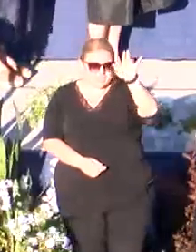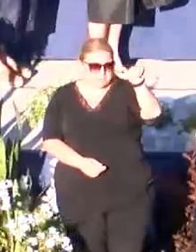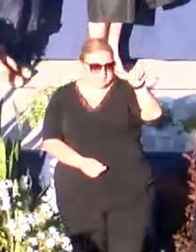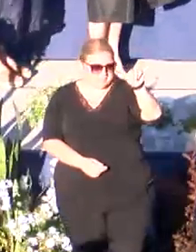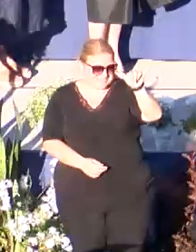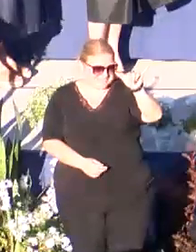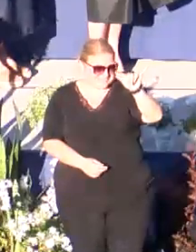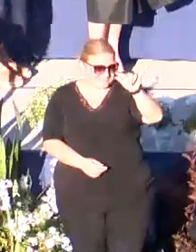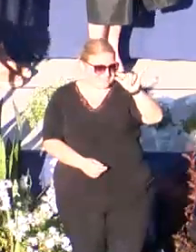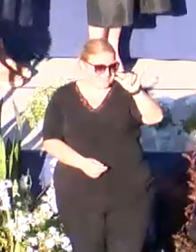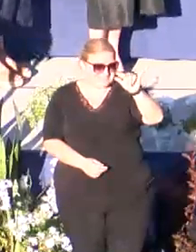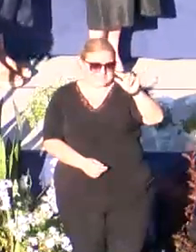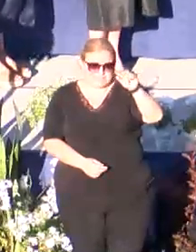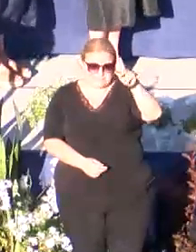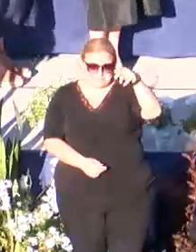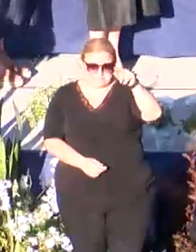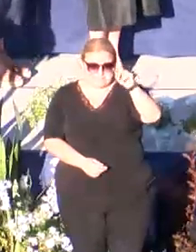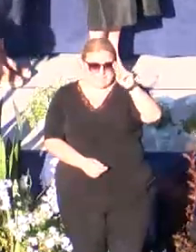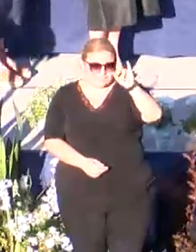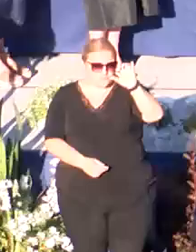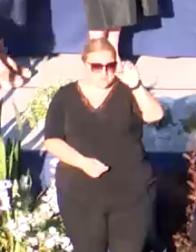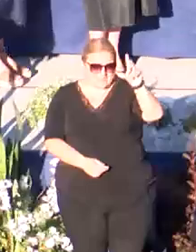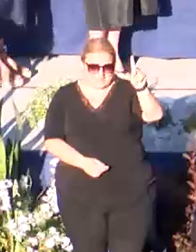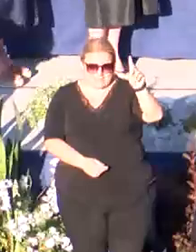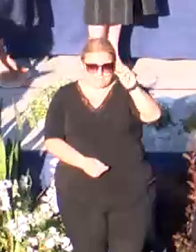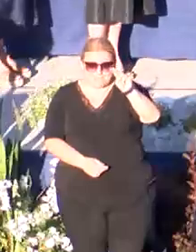Saldana. Patrick Mosier.